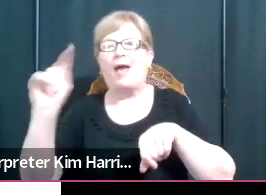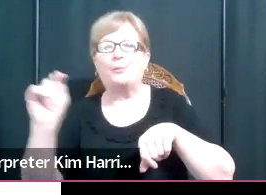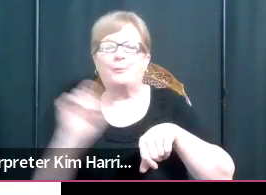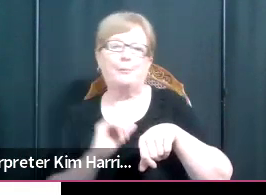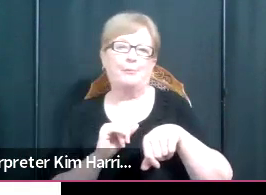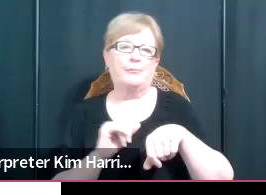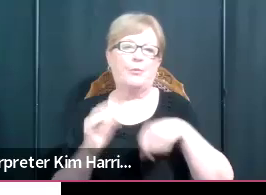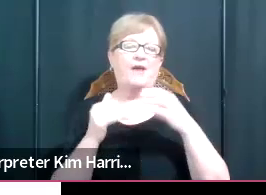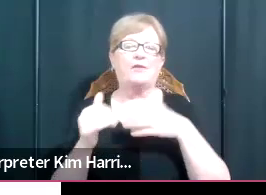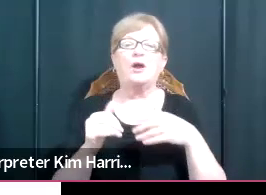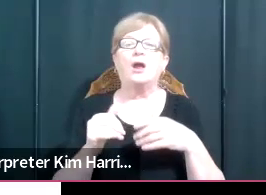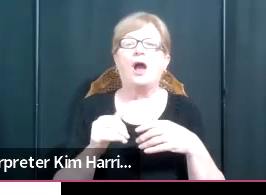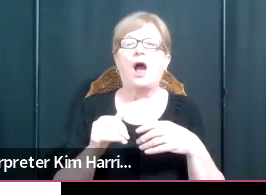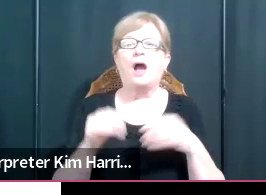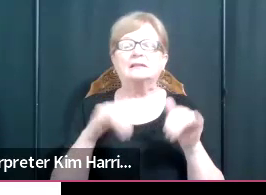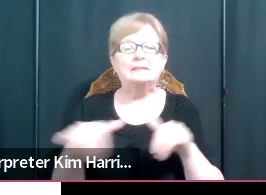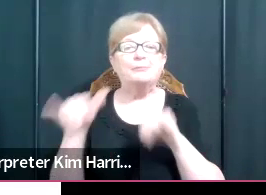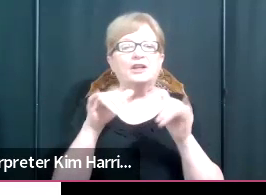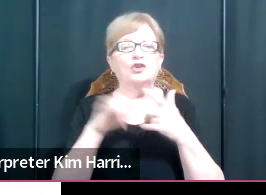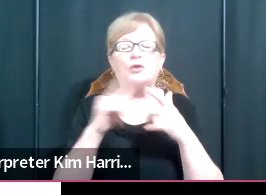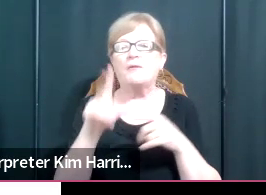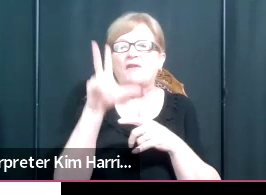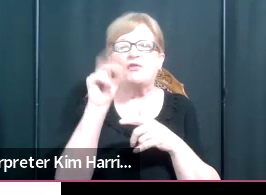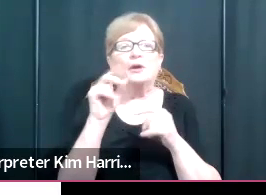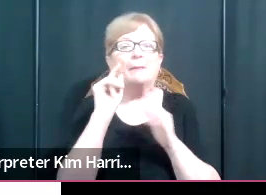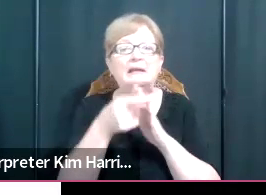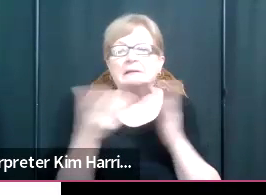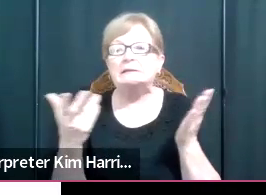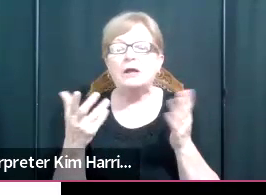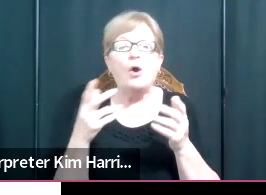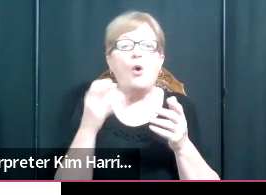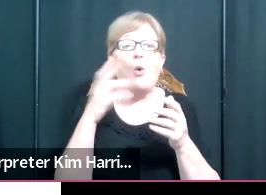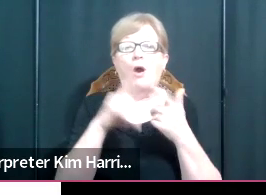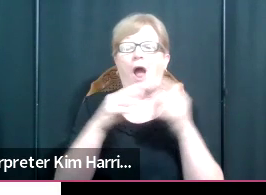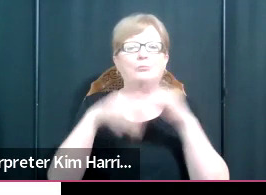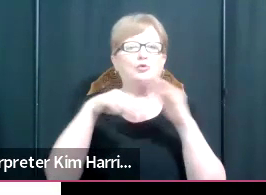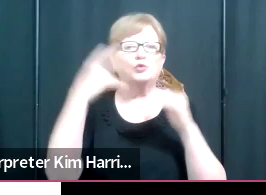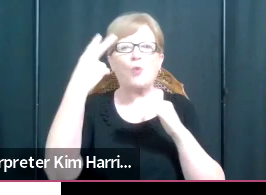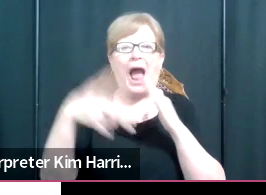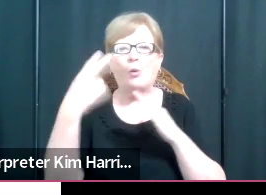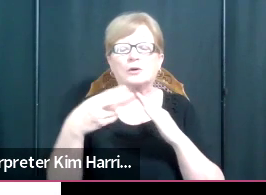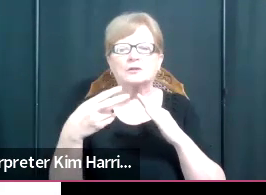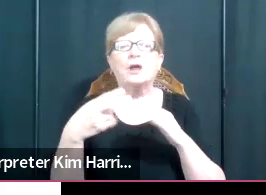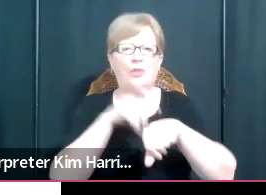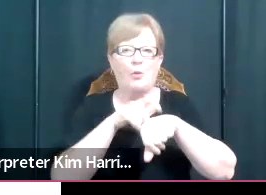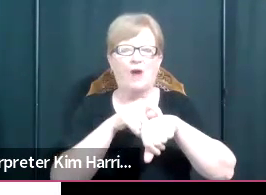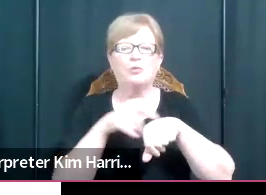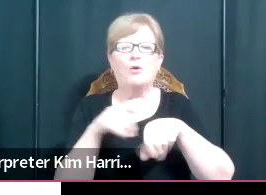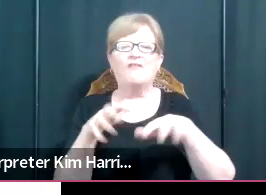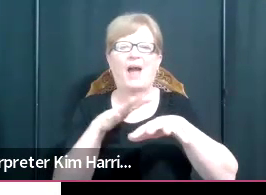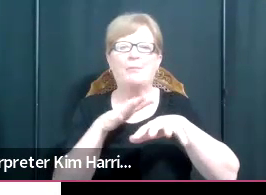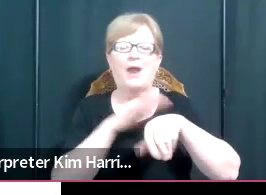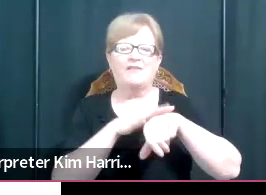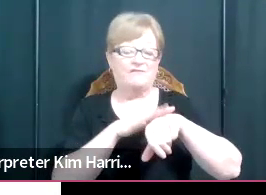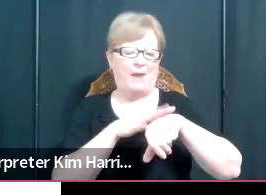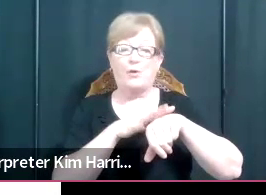Typically, you can go from every 30 minutes to every 2 hours, and the watches will either vibrate if you're wanting